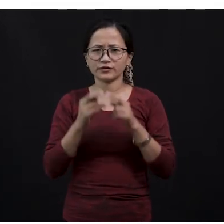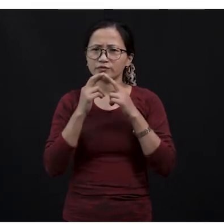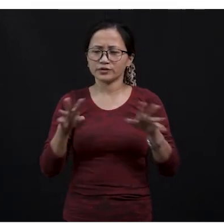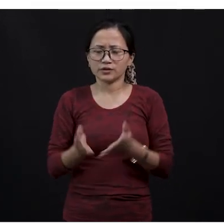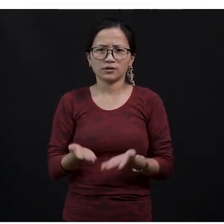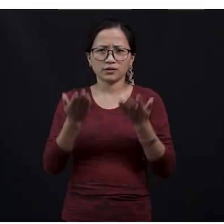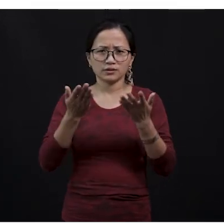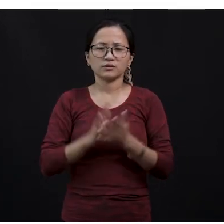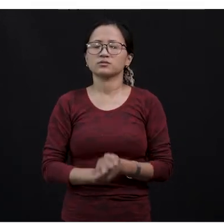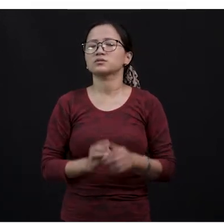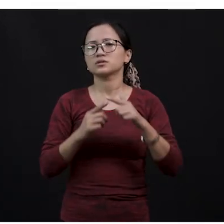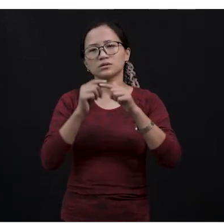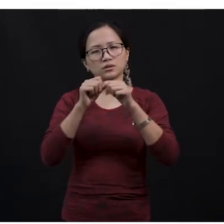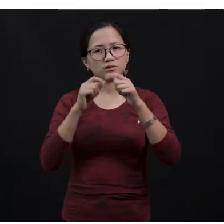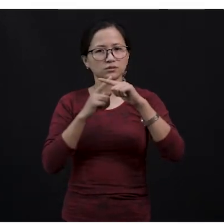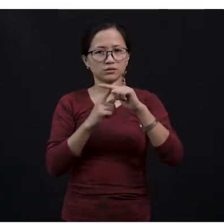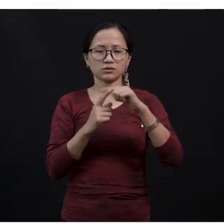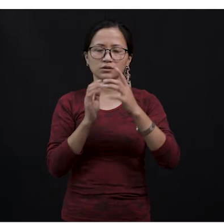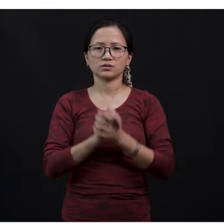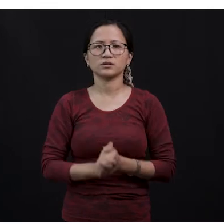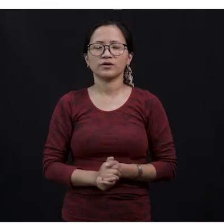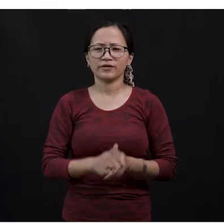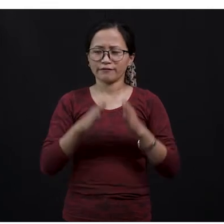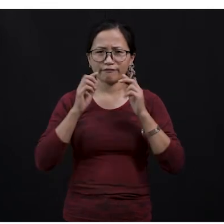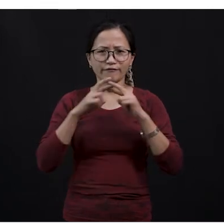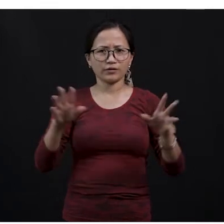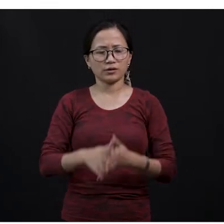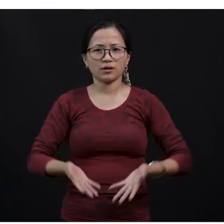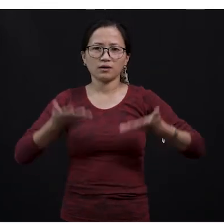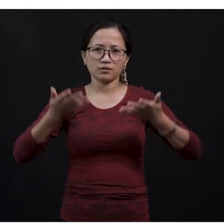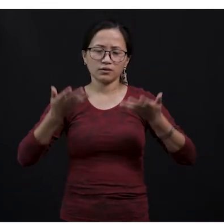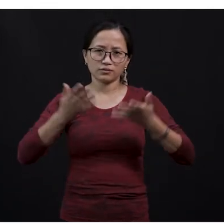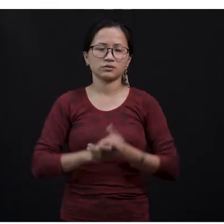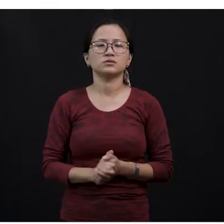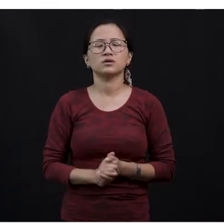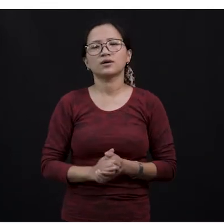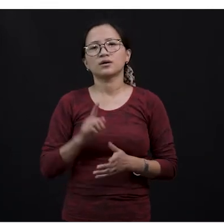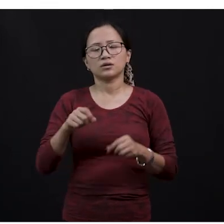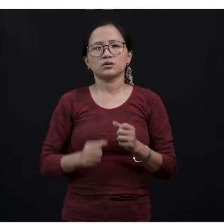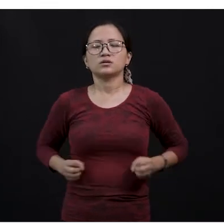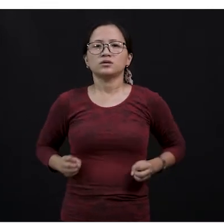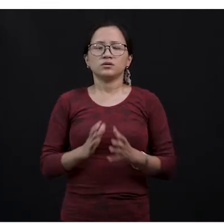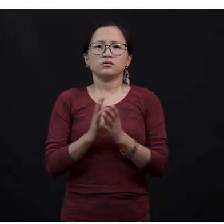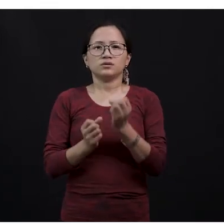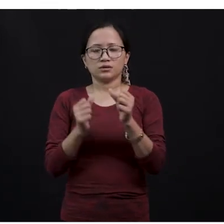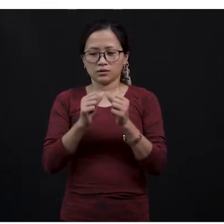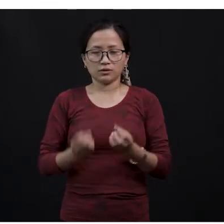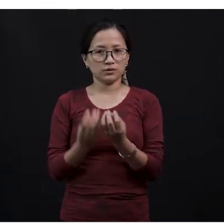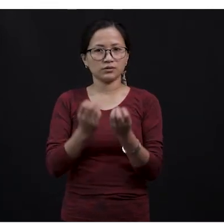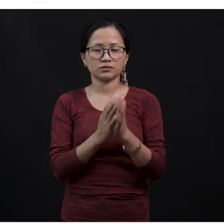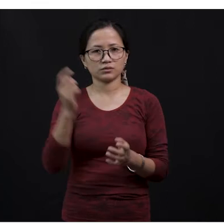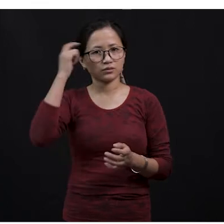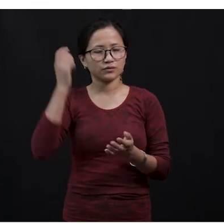taxed very heavily. He was the first one who started building canals for the agriculture. He thought of the